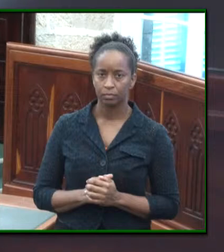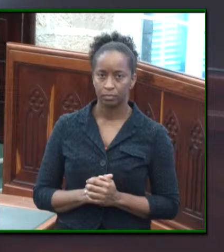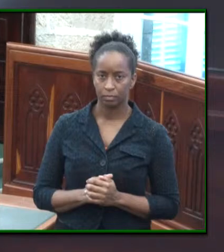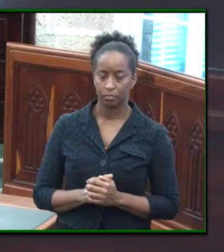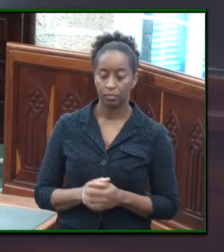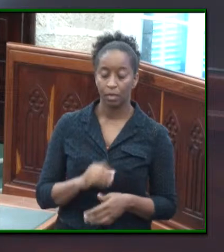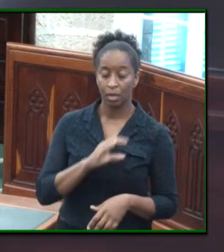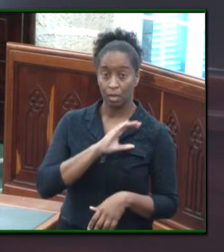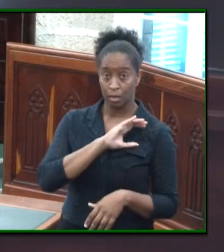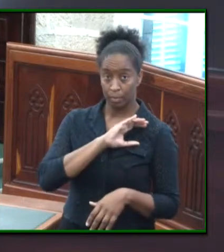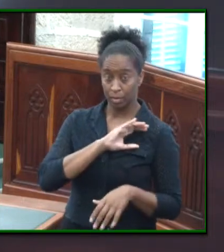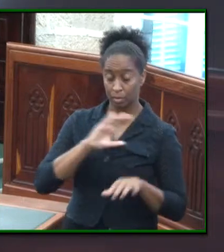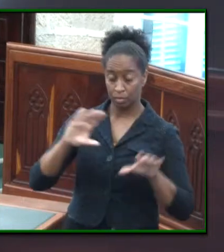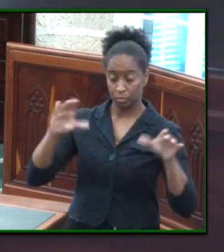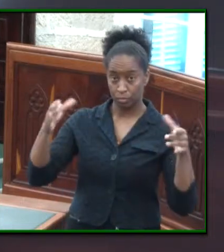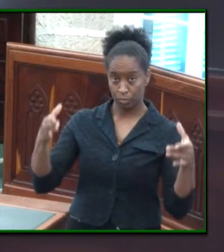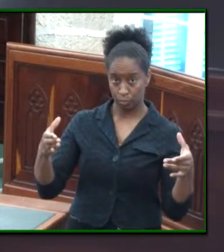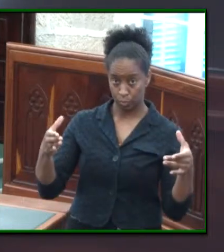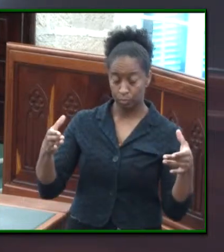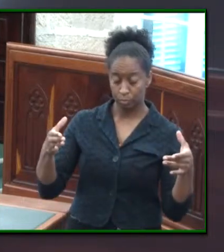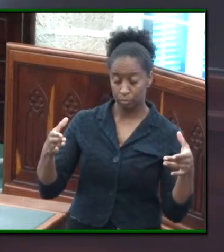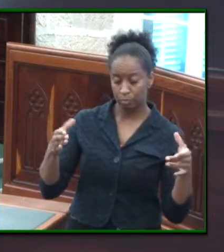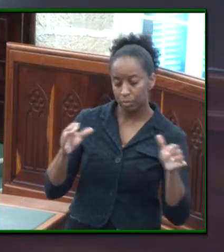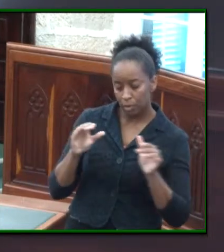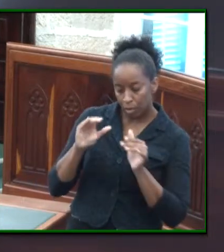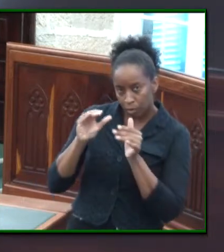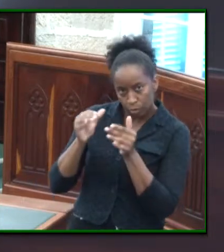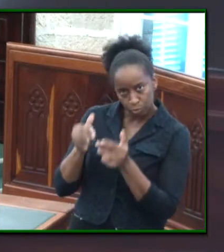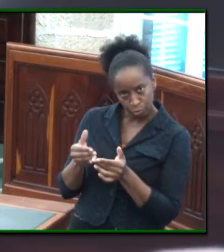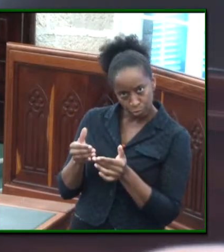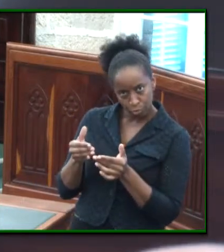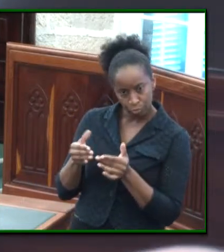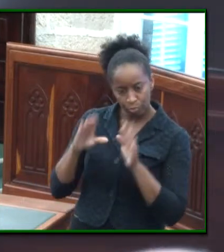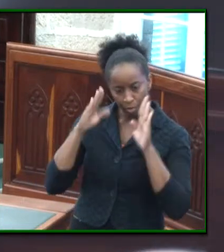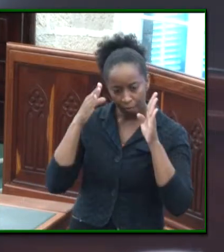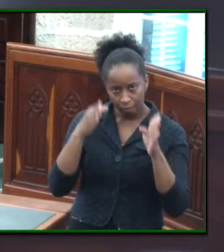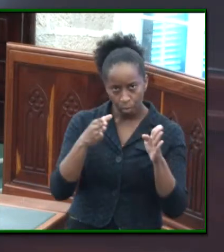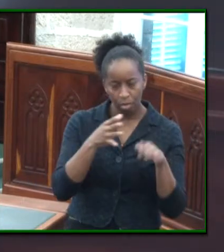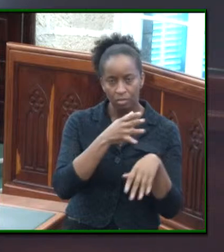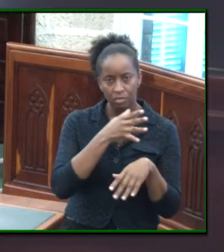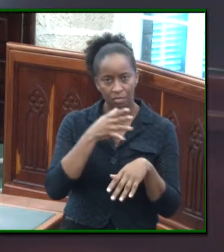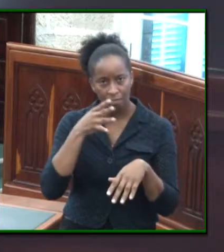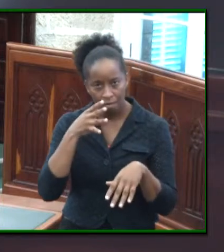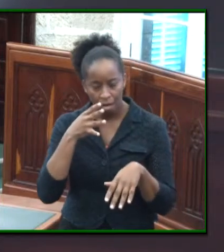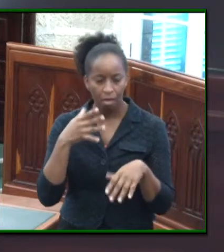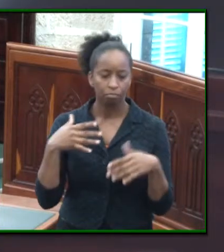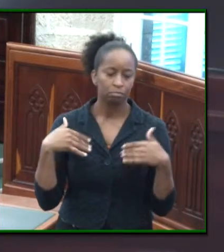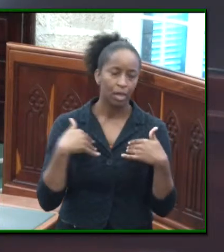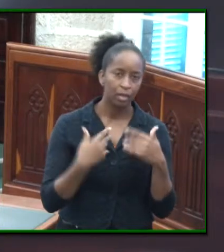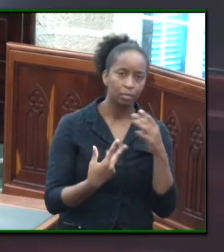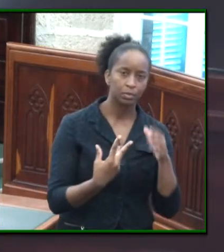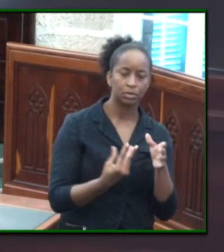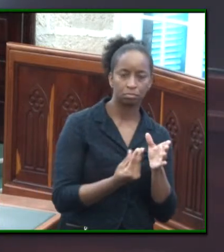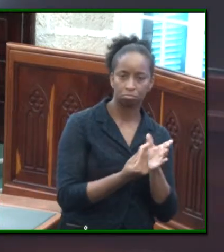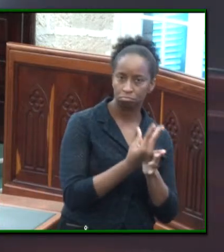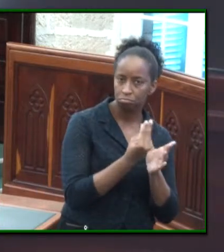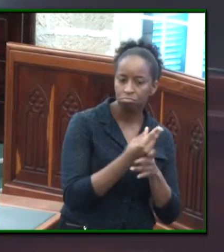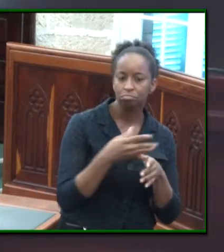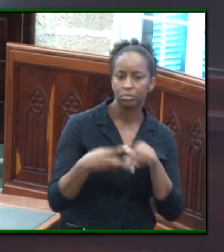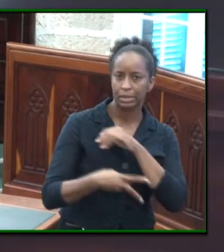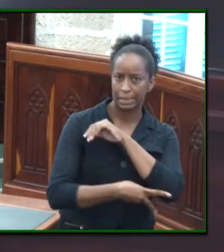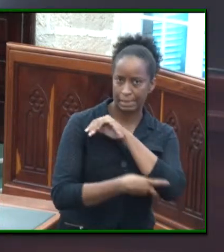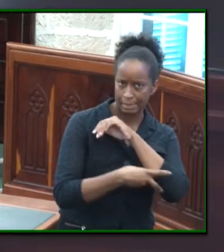unit, there is still that presence operating in the